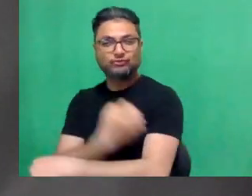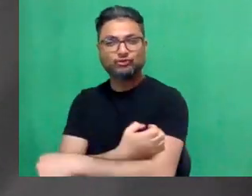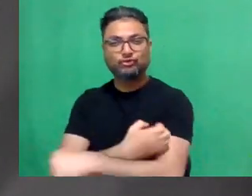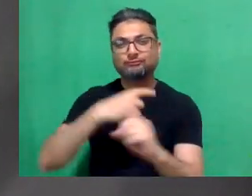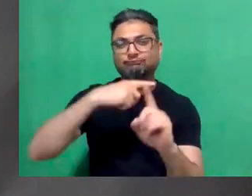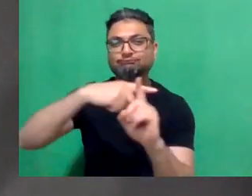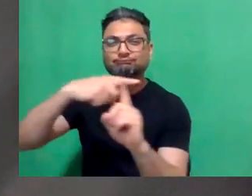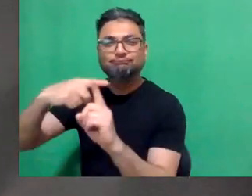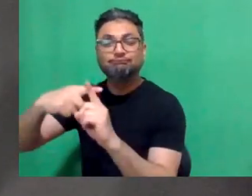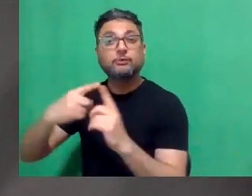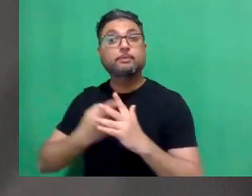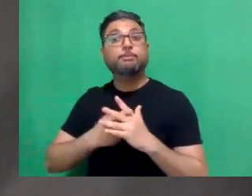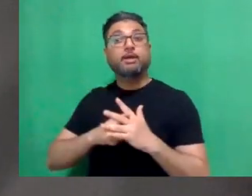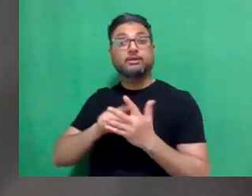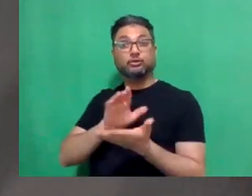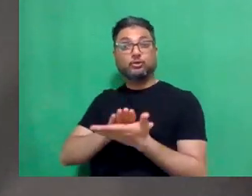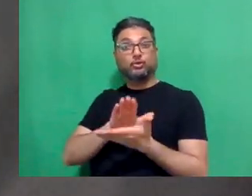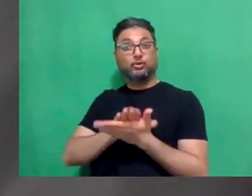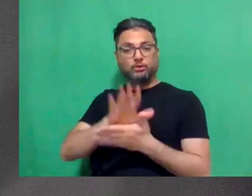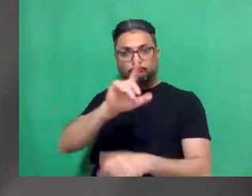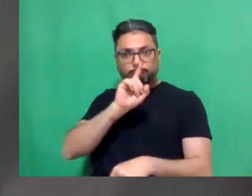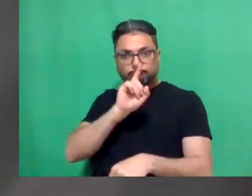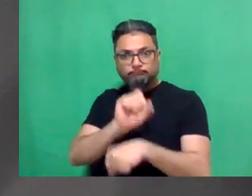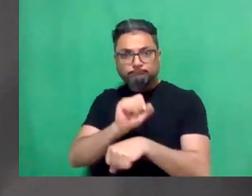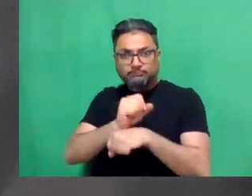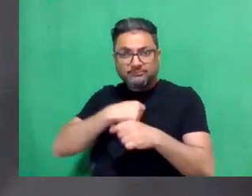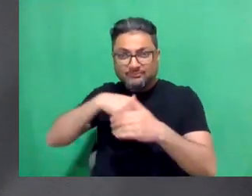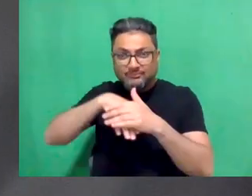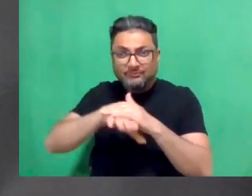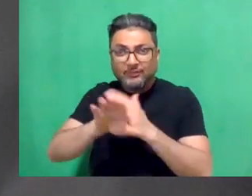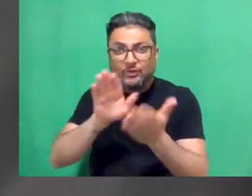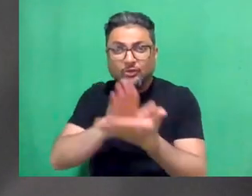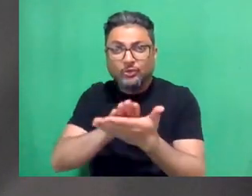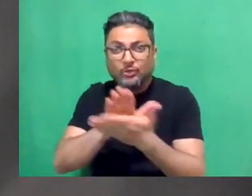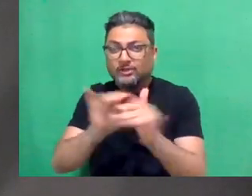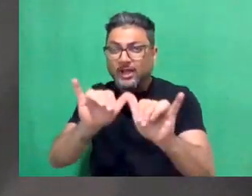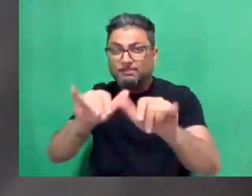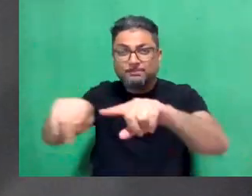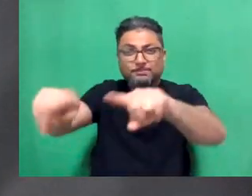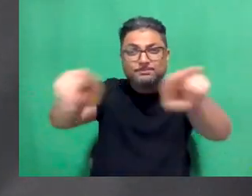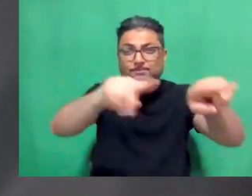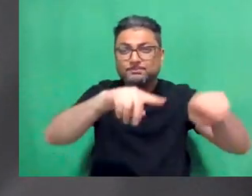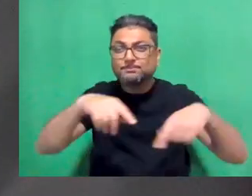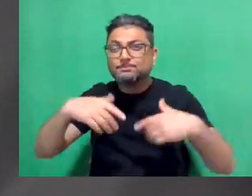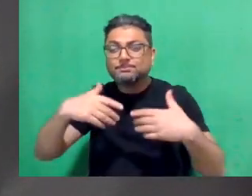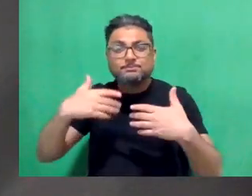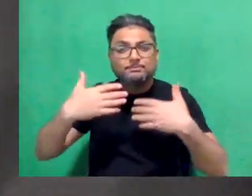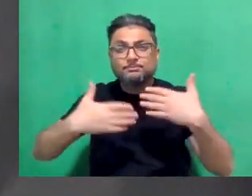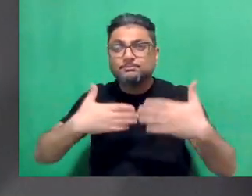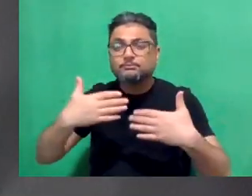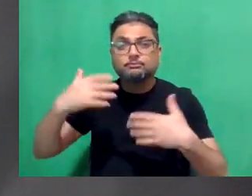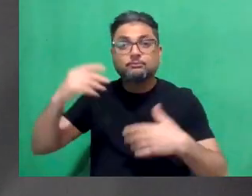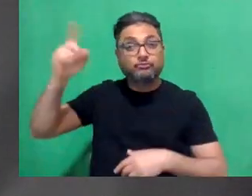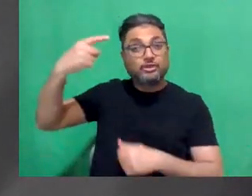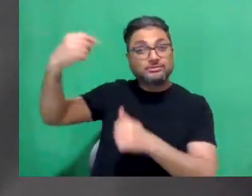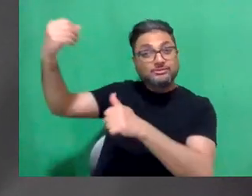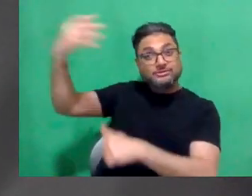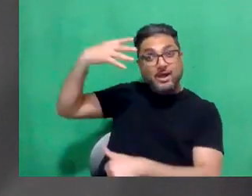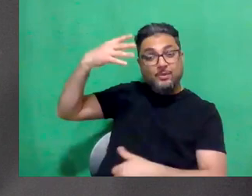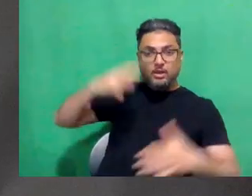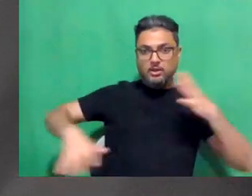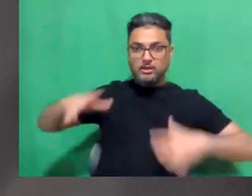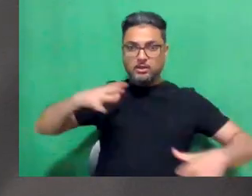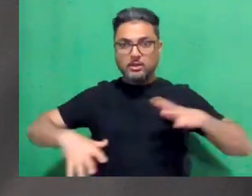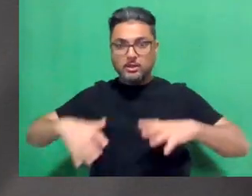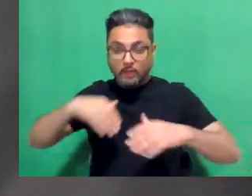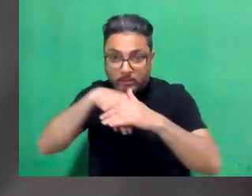school like I'm really going to school. So I start my day with playing music in the shower, getting dressed, and then I go into a space